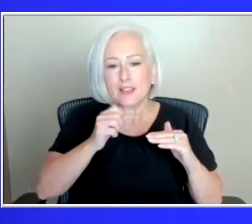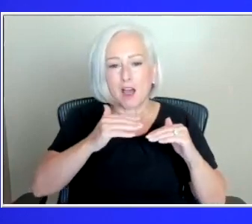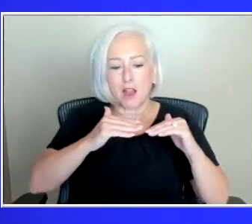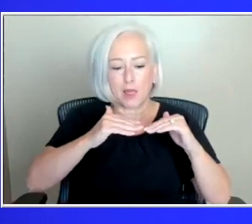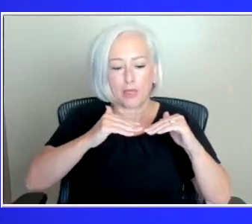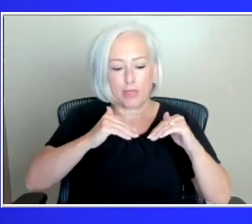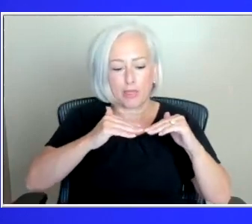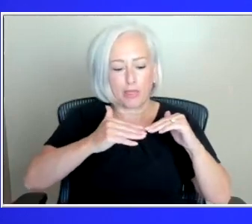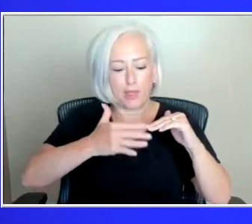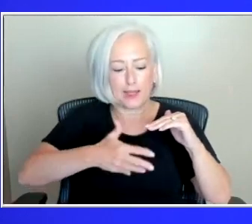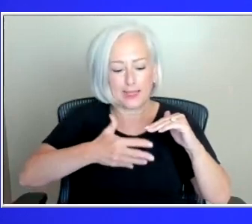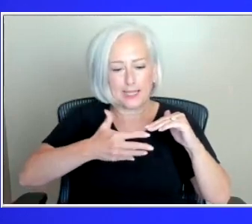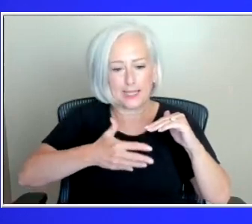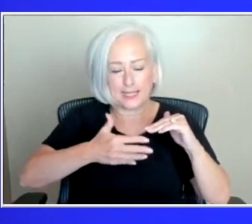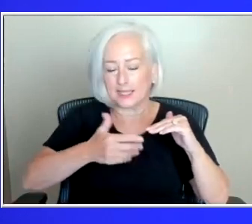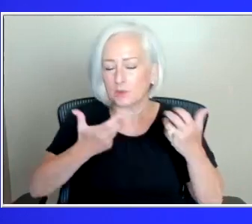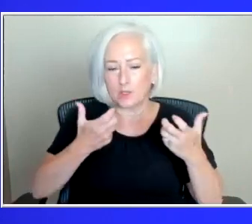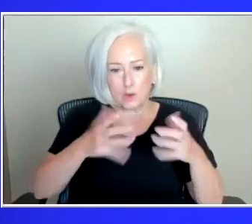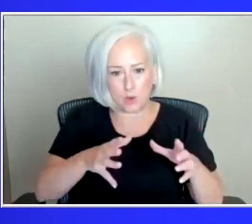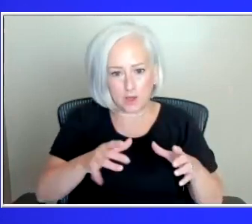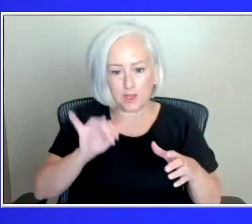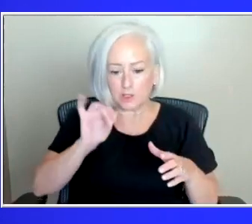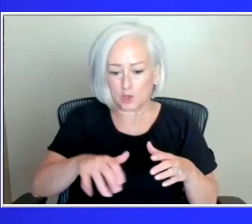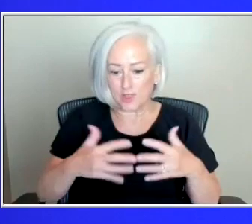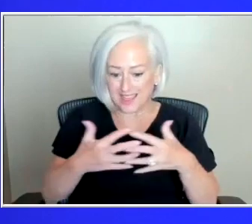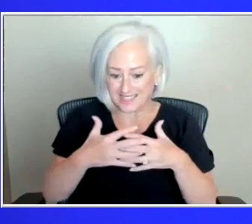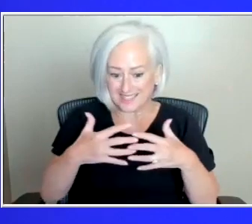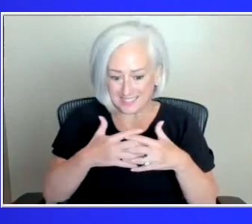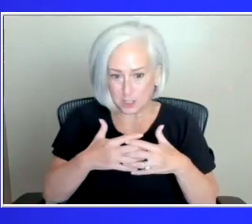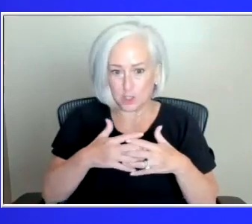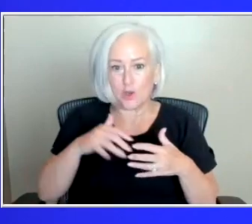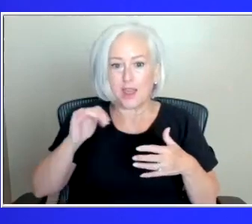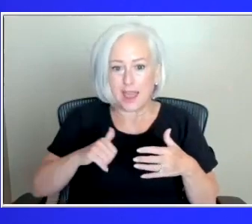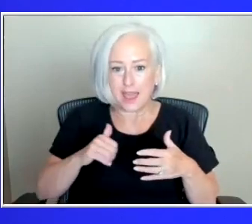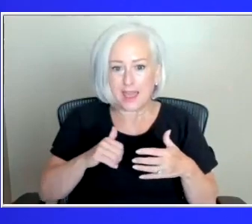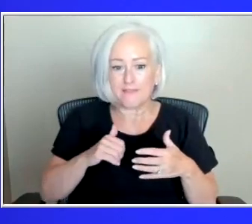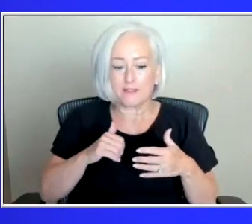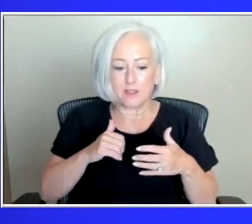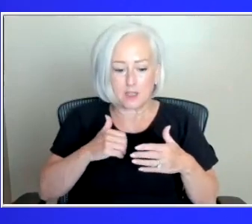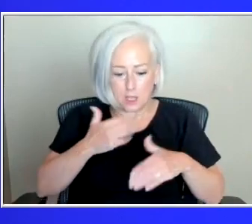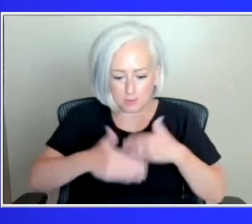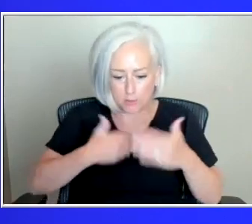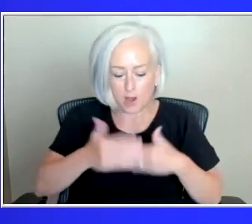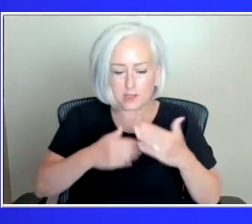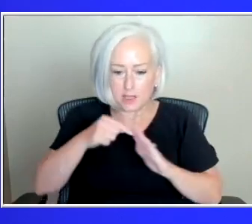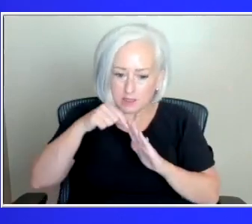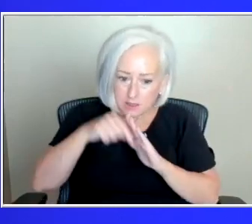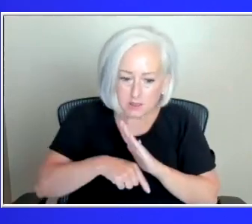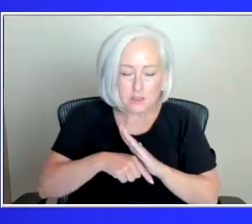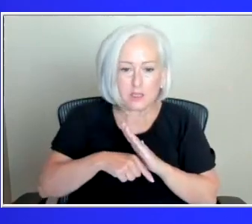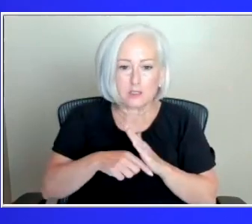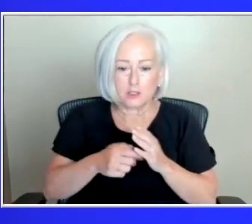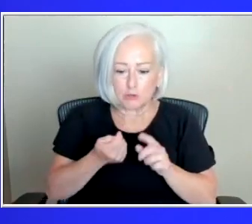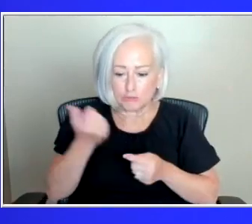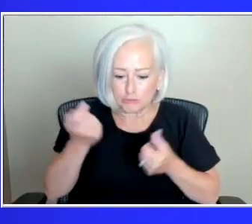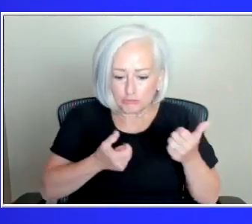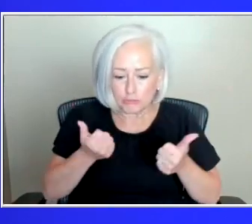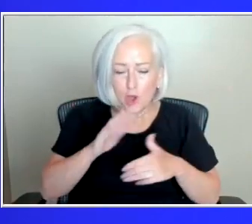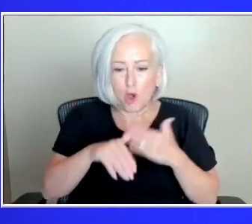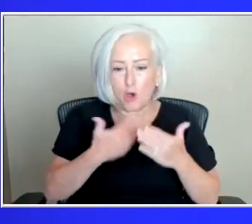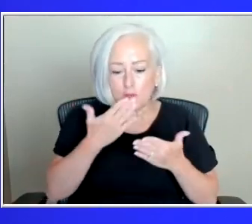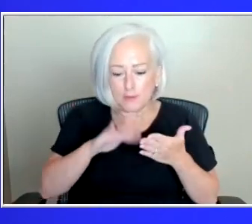through an intense treatment process to denature and get rid of all the immunogenic properties of it, but